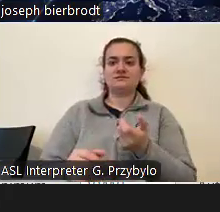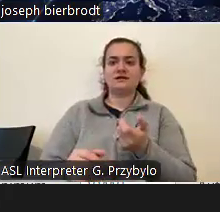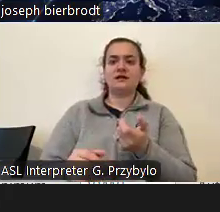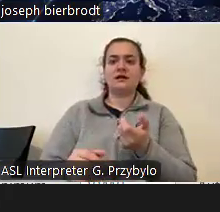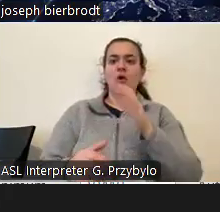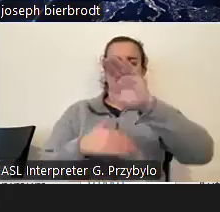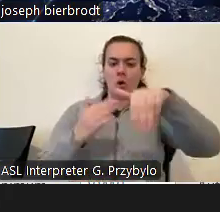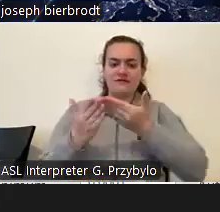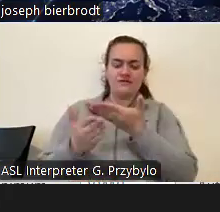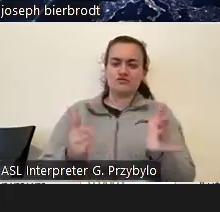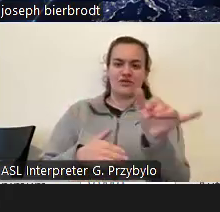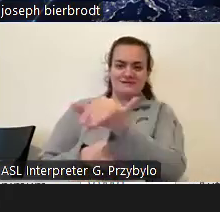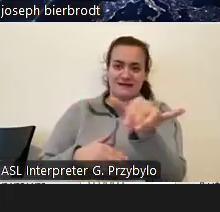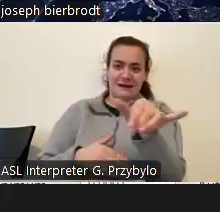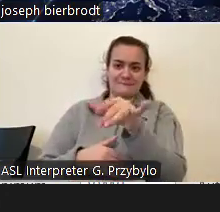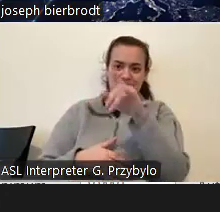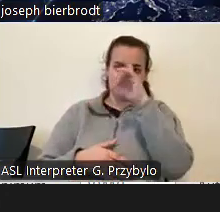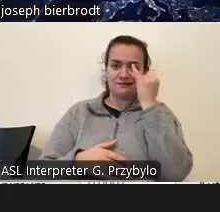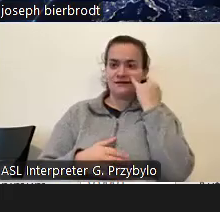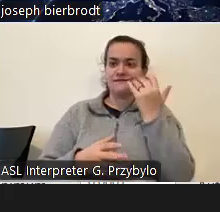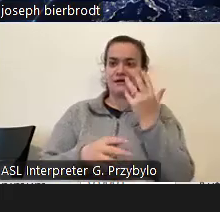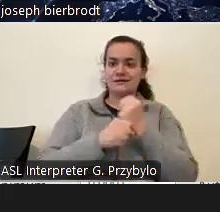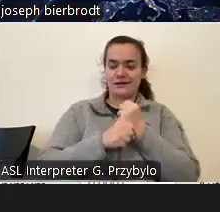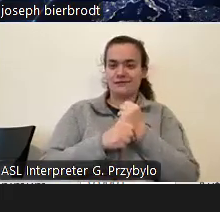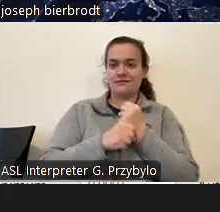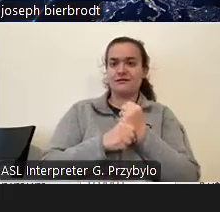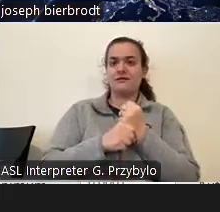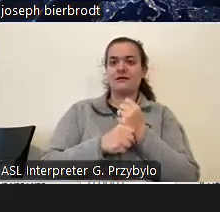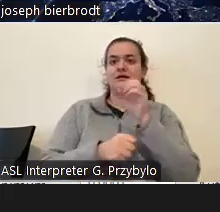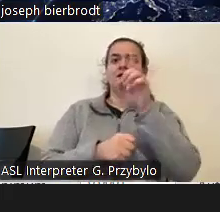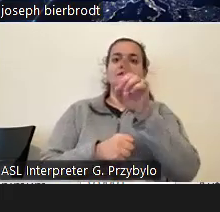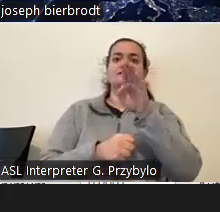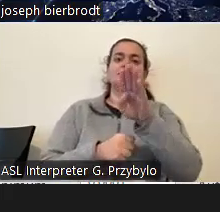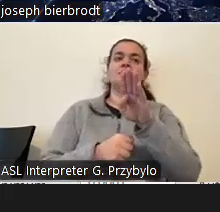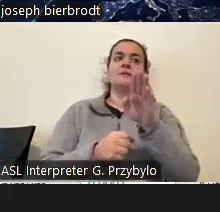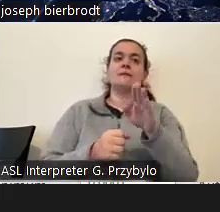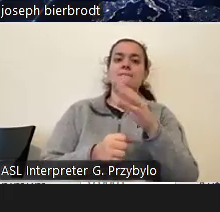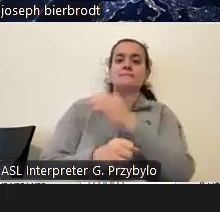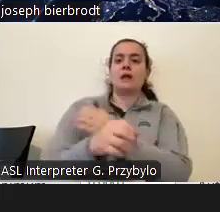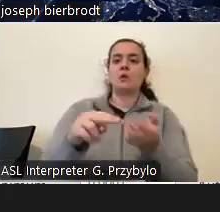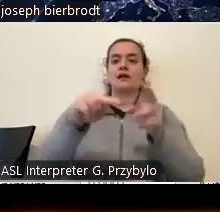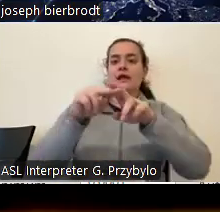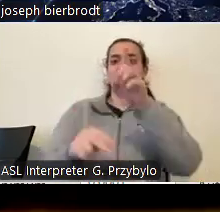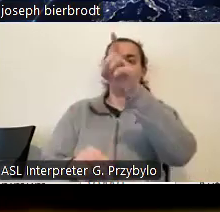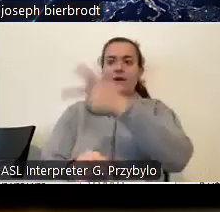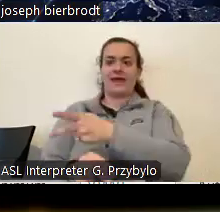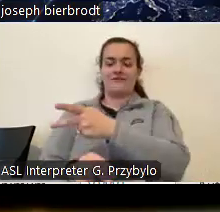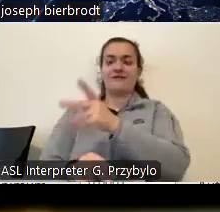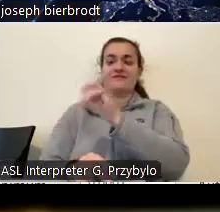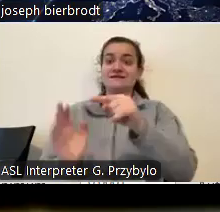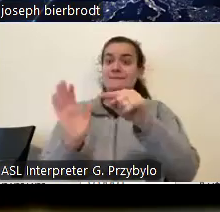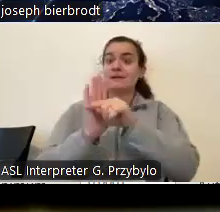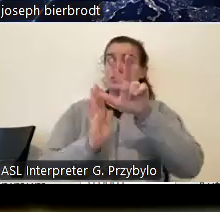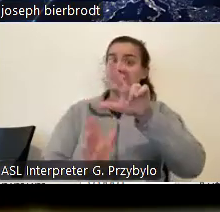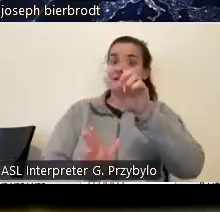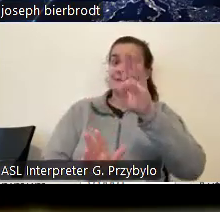same point, because if I take the decibel power gain of 1/2, that is minus 3